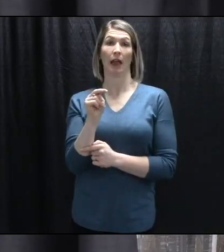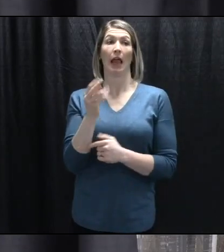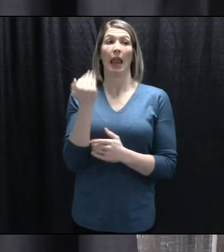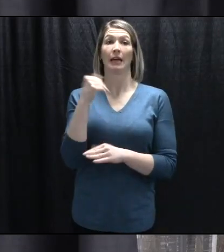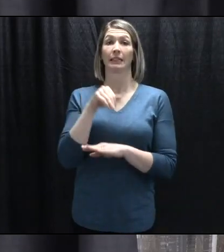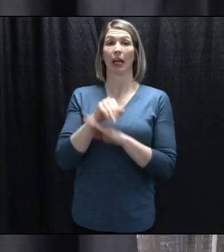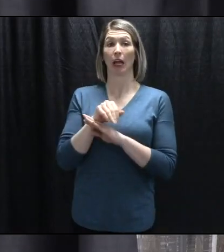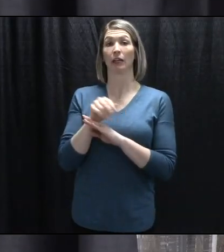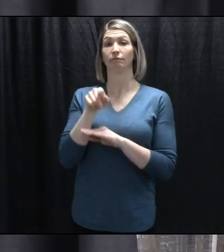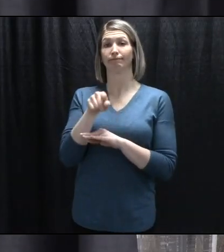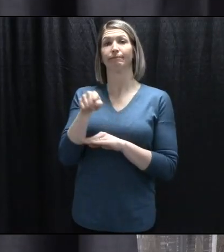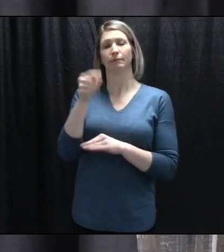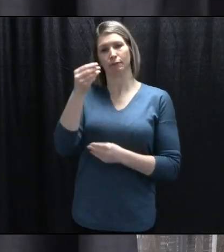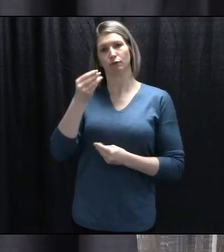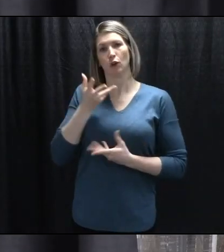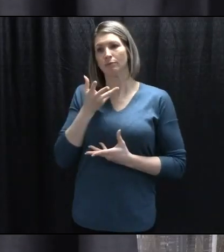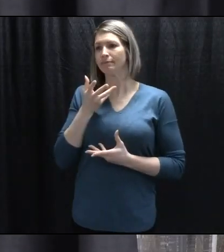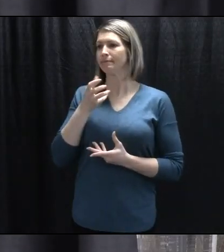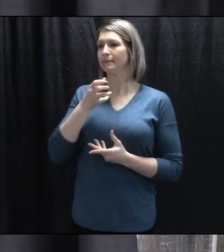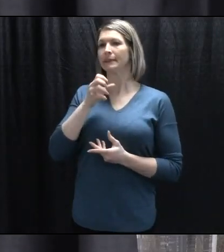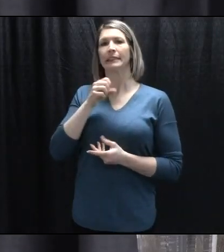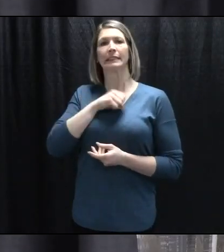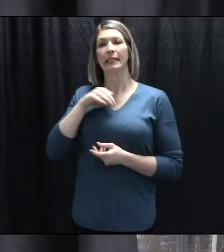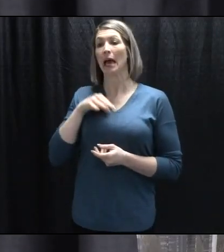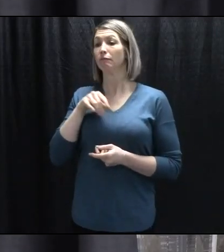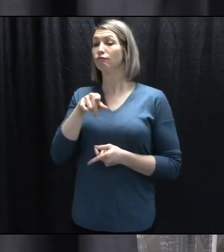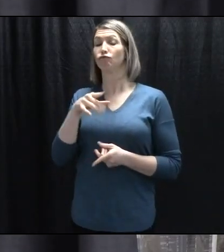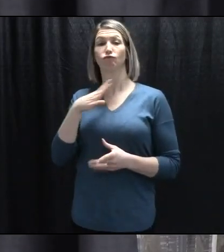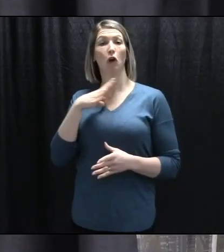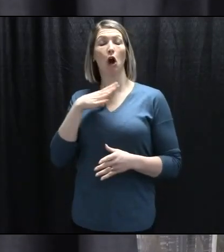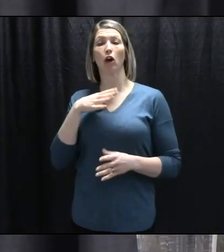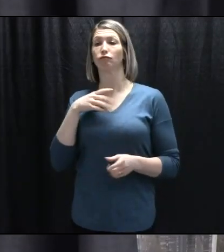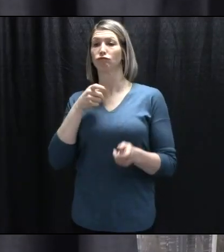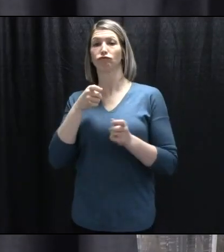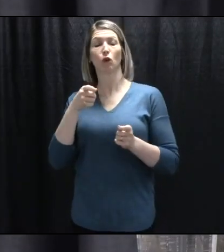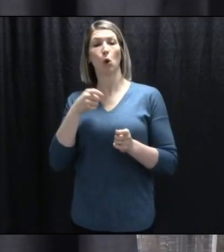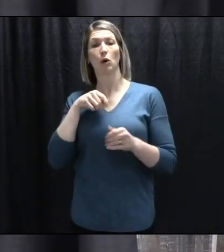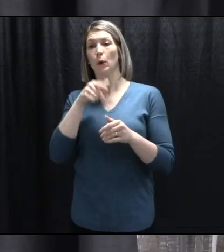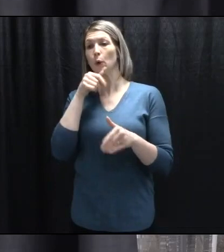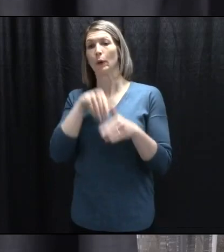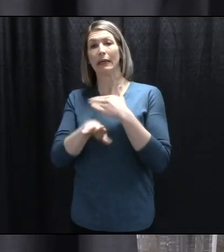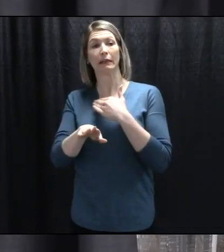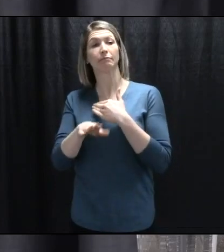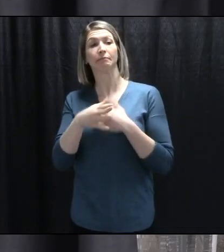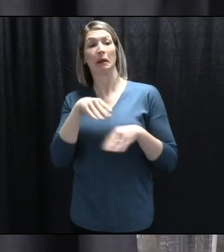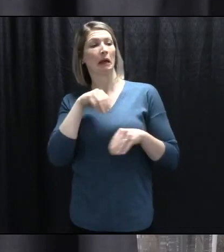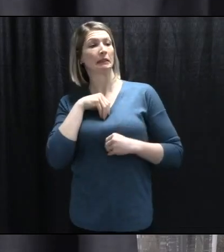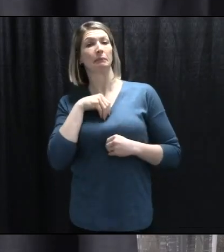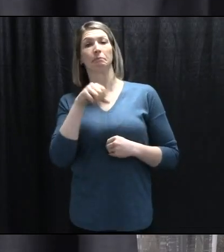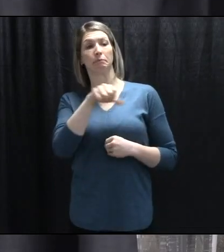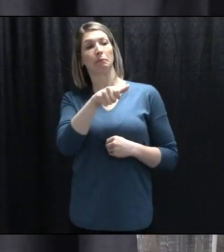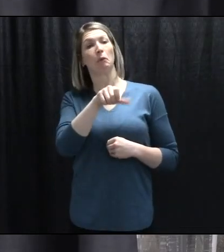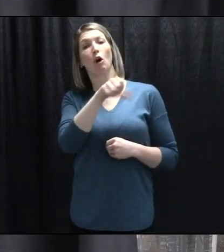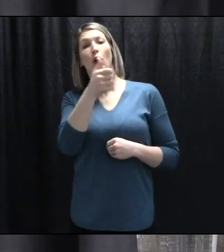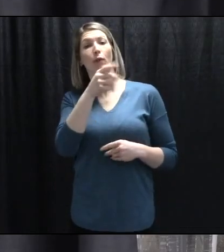night is that there has been no challenge in rising to meet that demand from St. Lawrence.